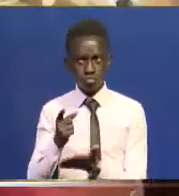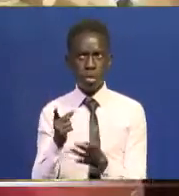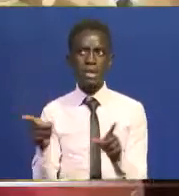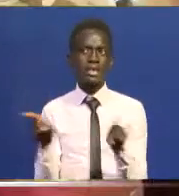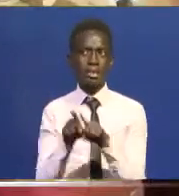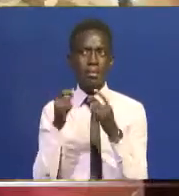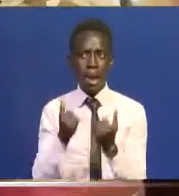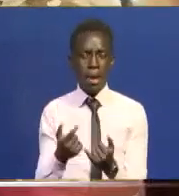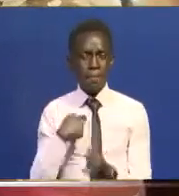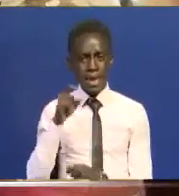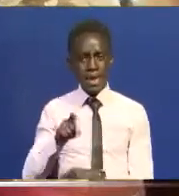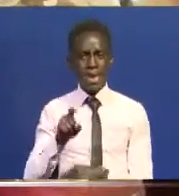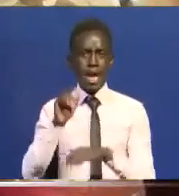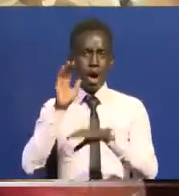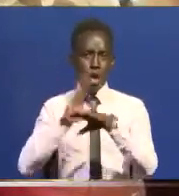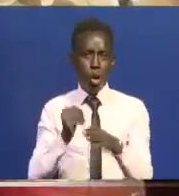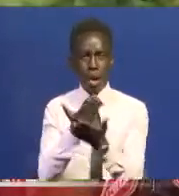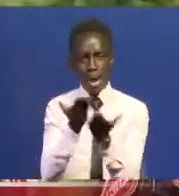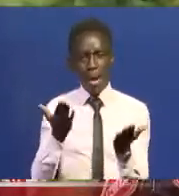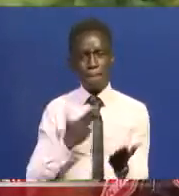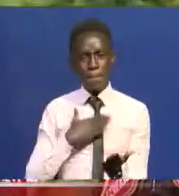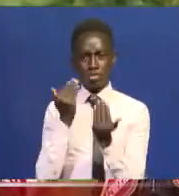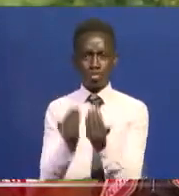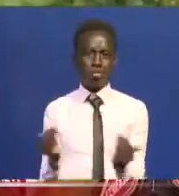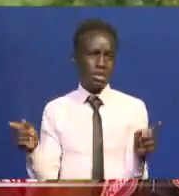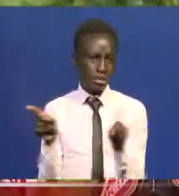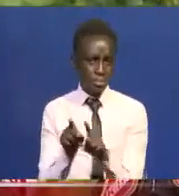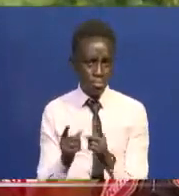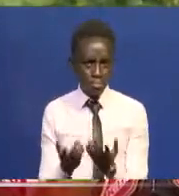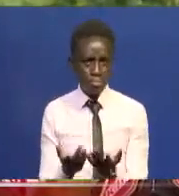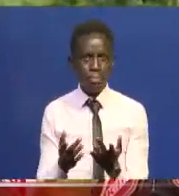I can call them as my kids. So